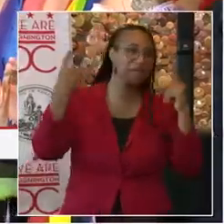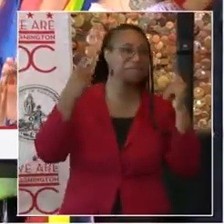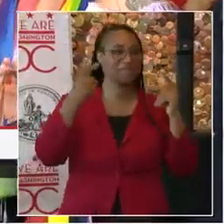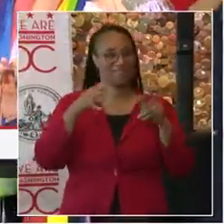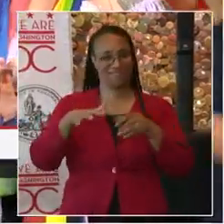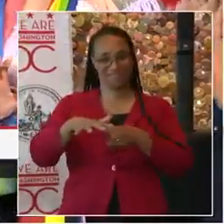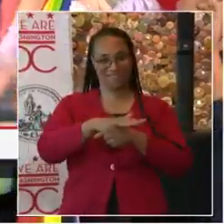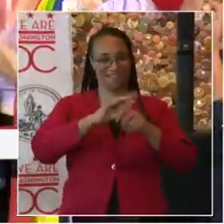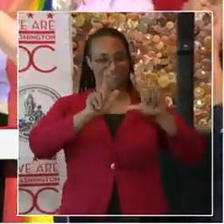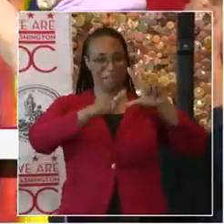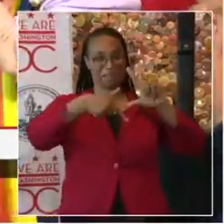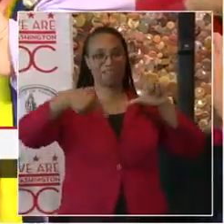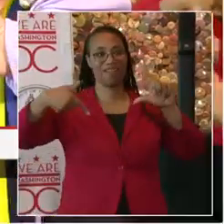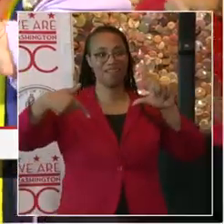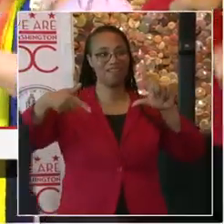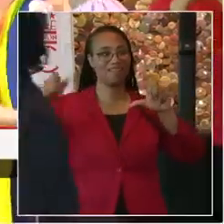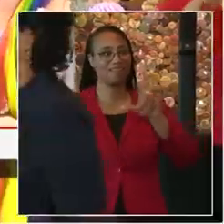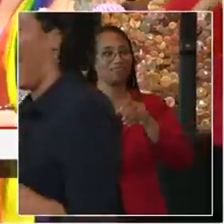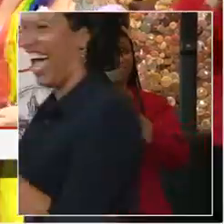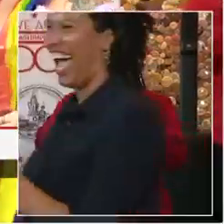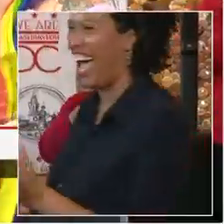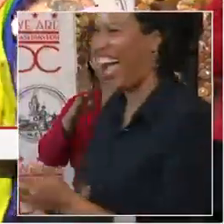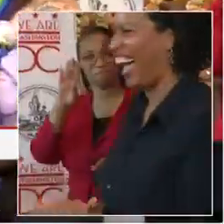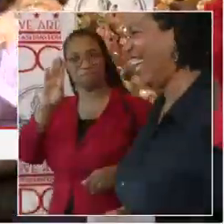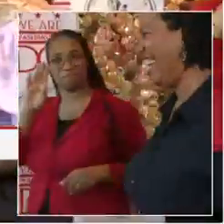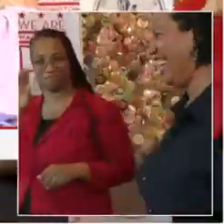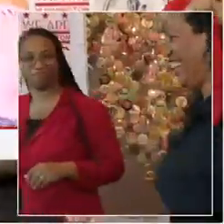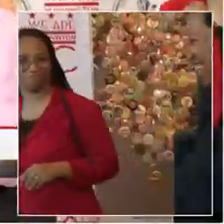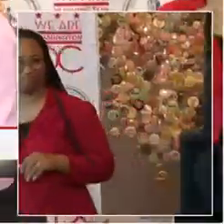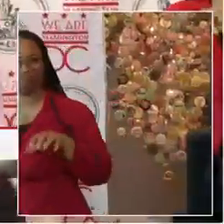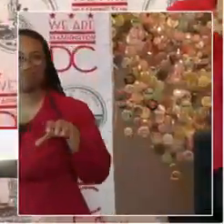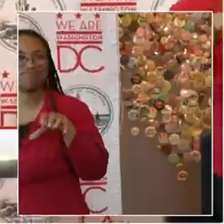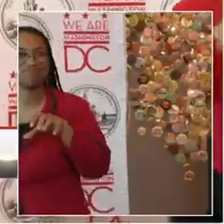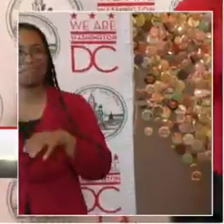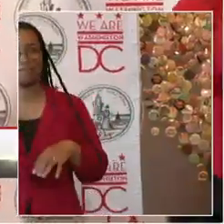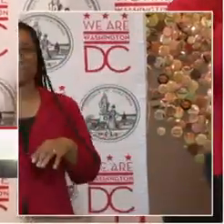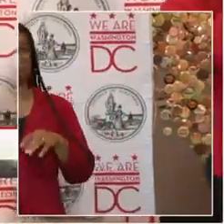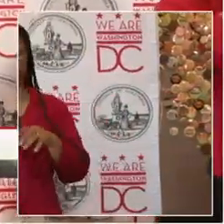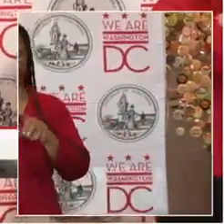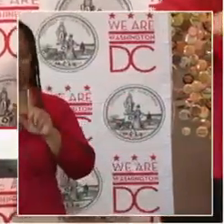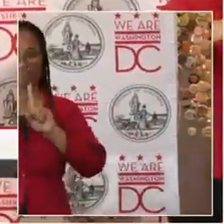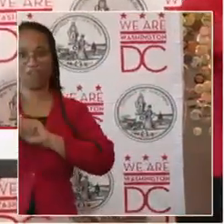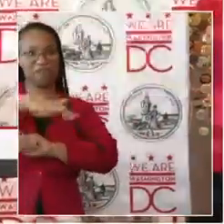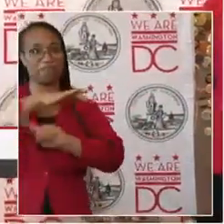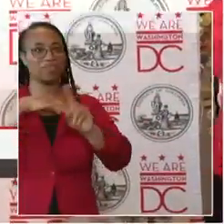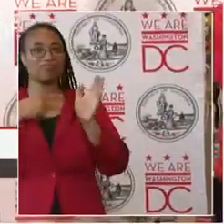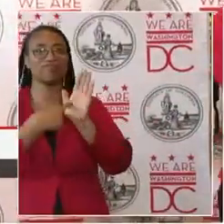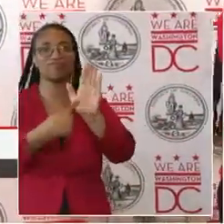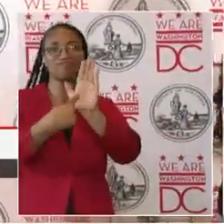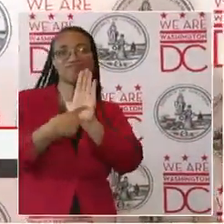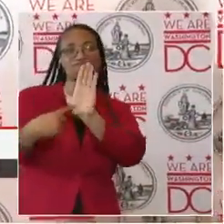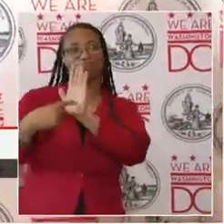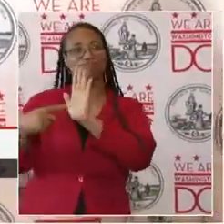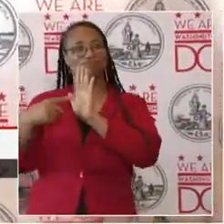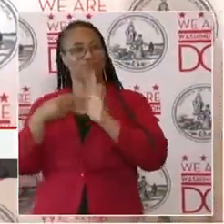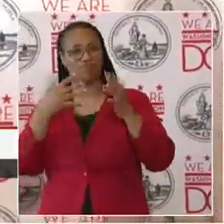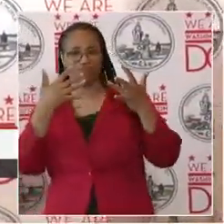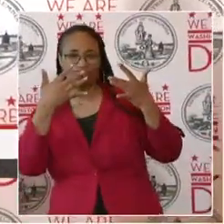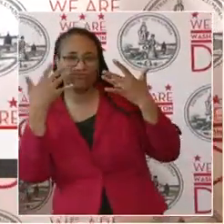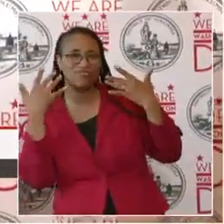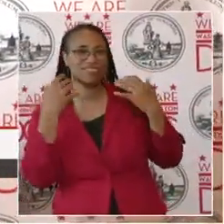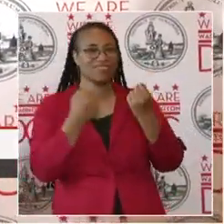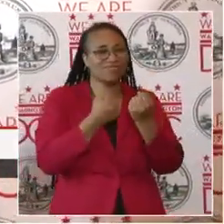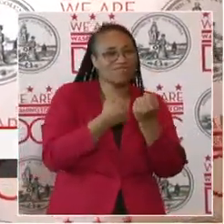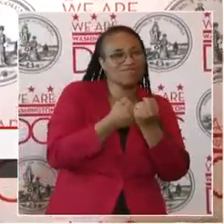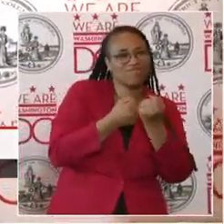community, and her bar is known for its inclusive atmosphere and commitment to diversity and acceptance, particularly for